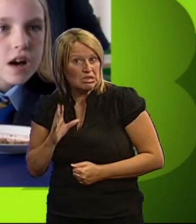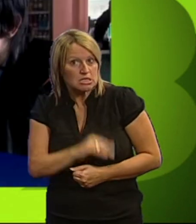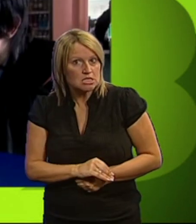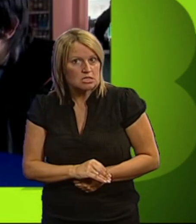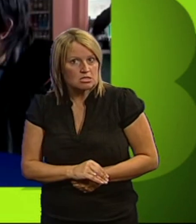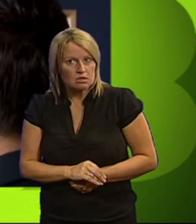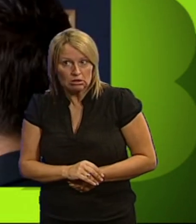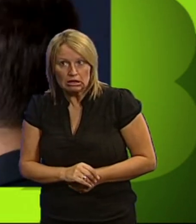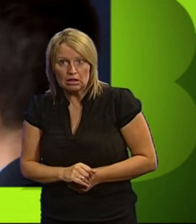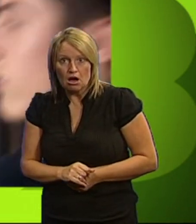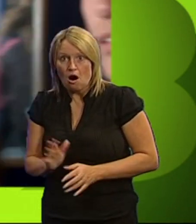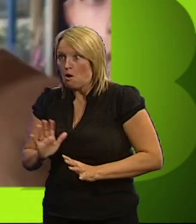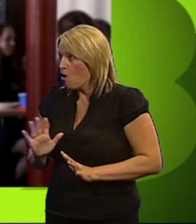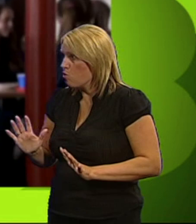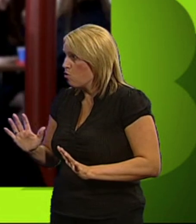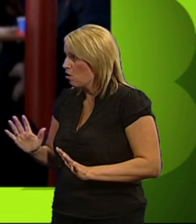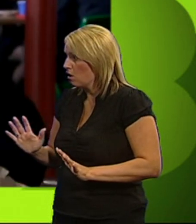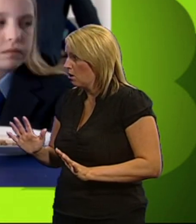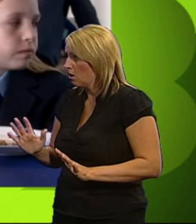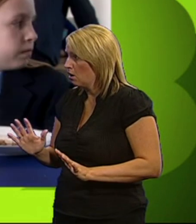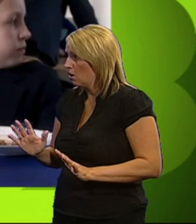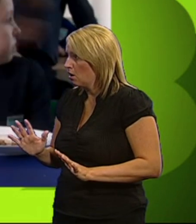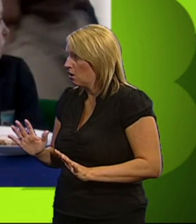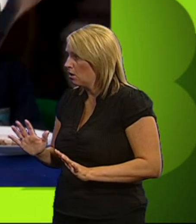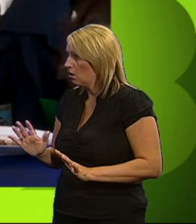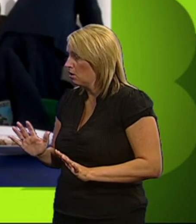Robin! Really? No!